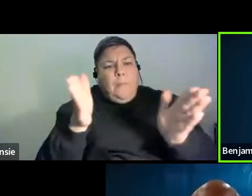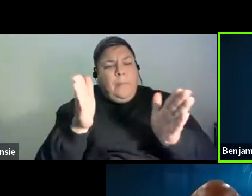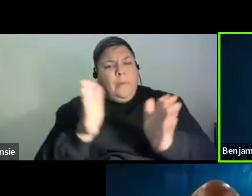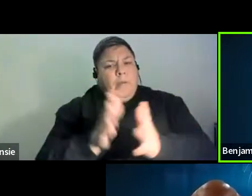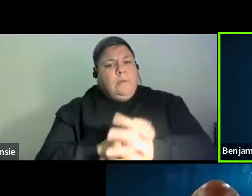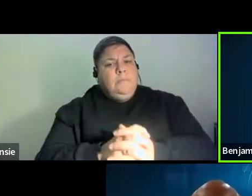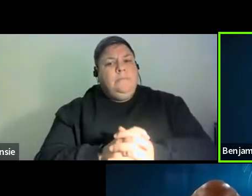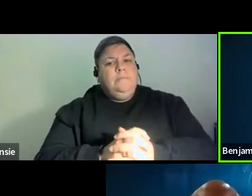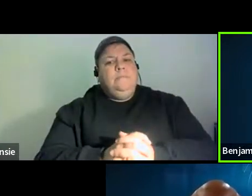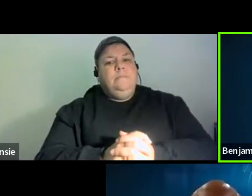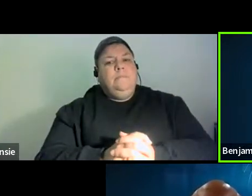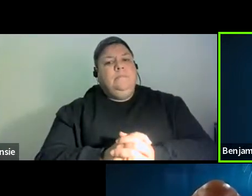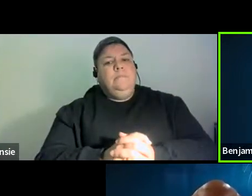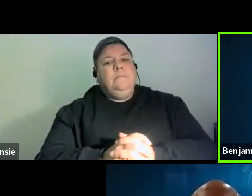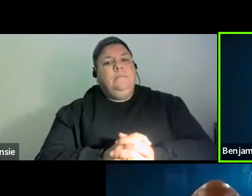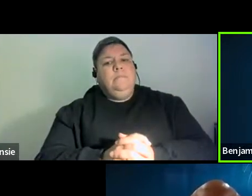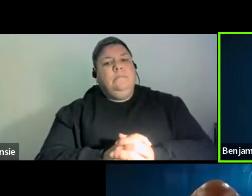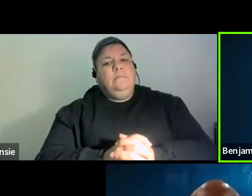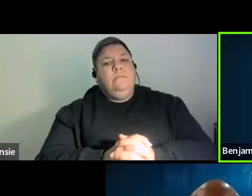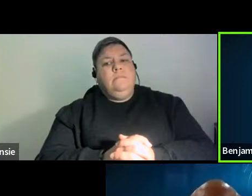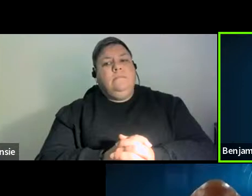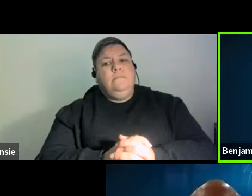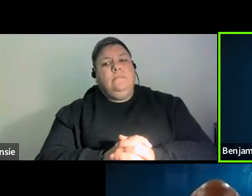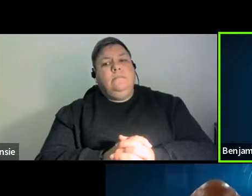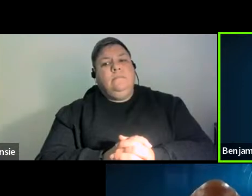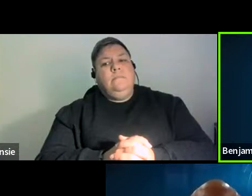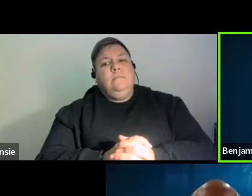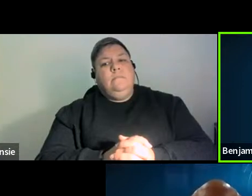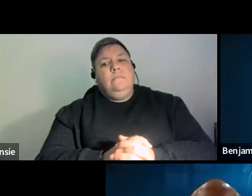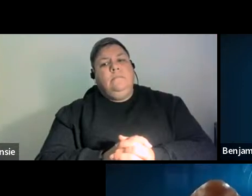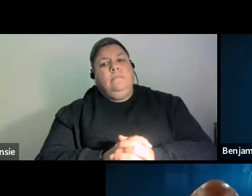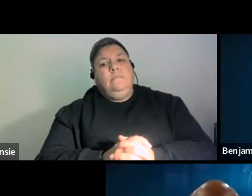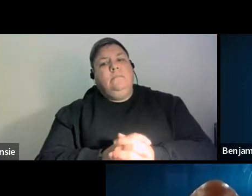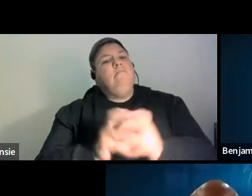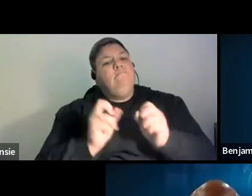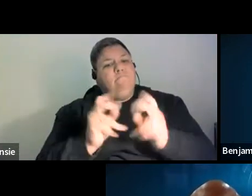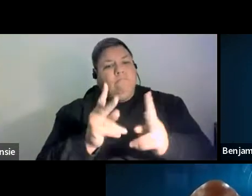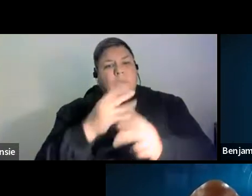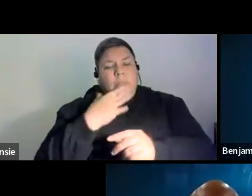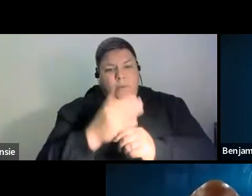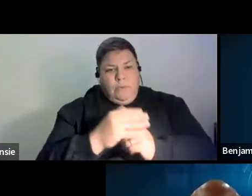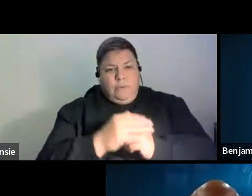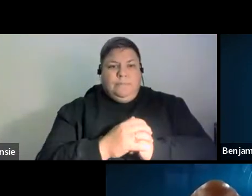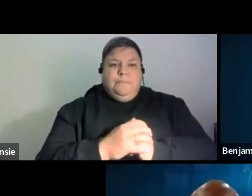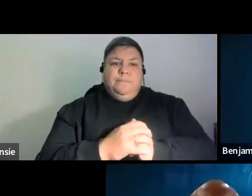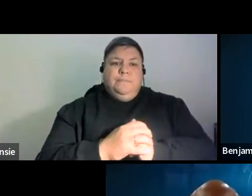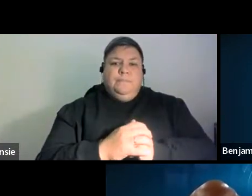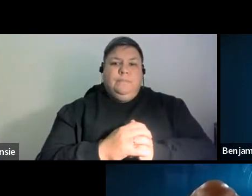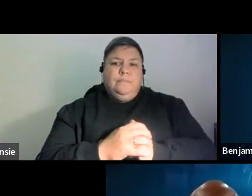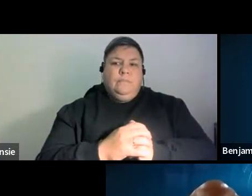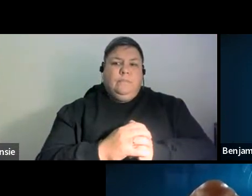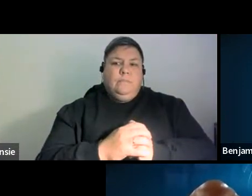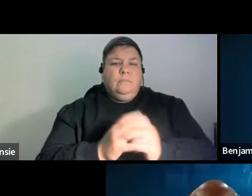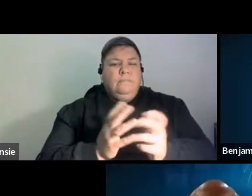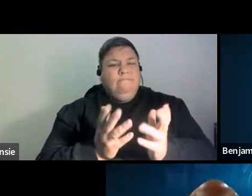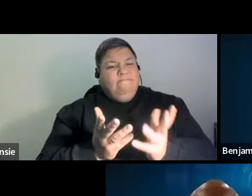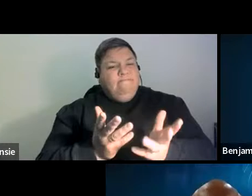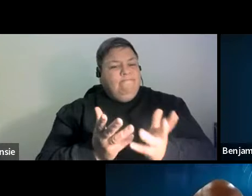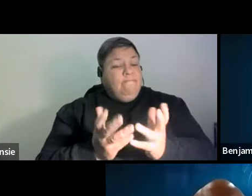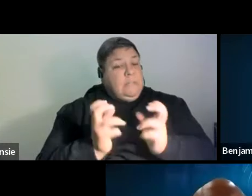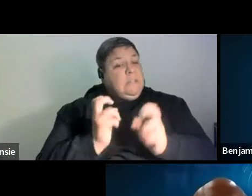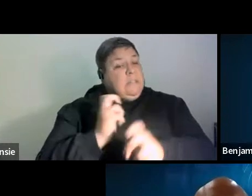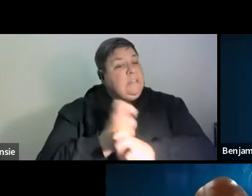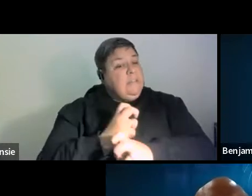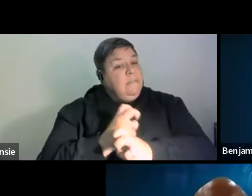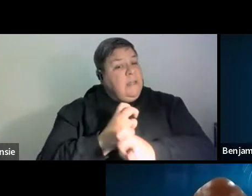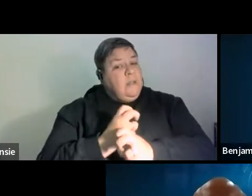mouthful. Riyadh? Thank you very much for that. It's actually a bit concerning because who